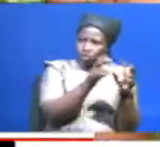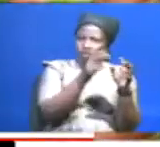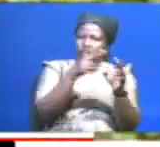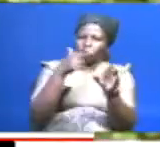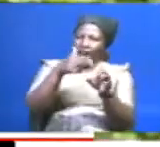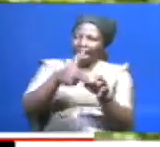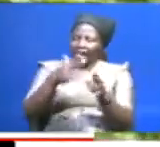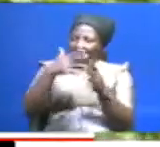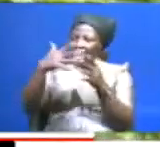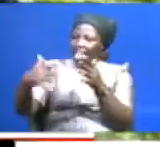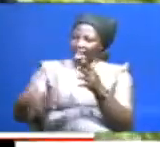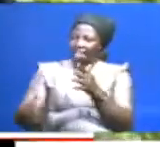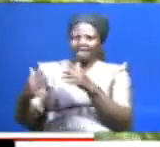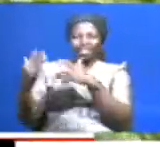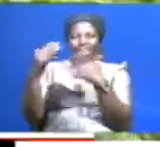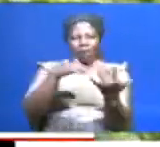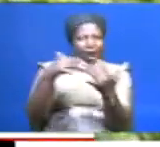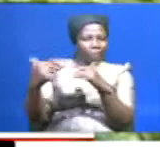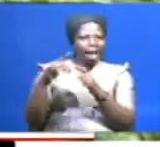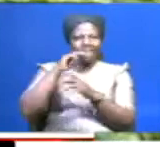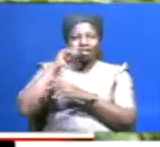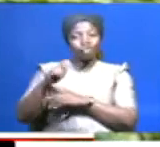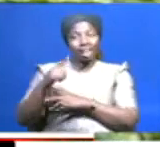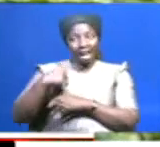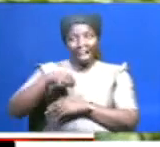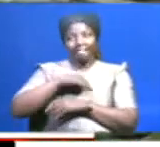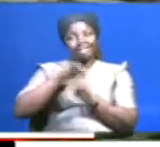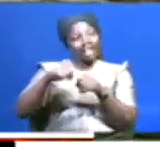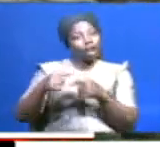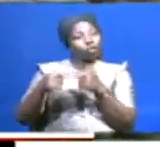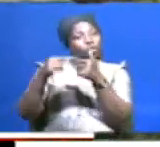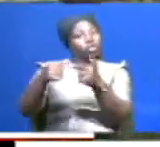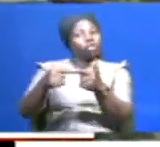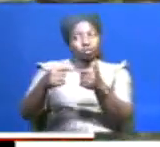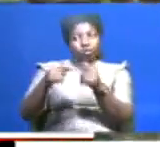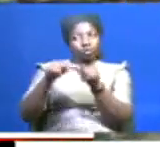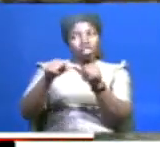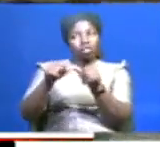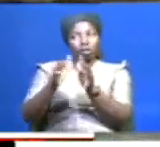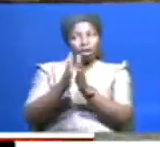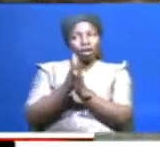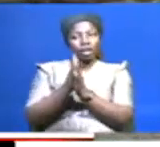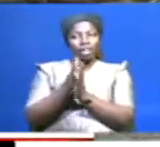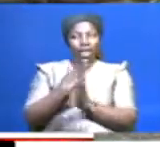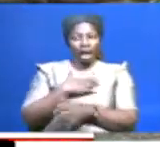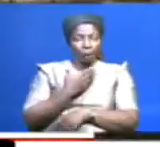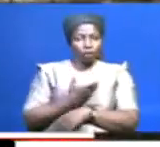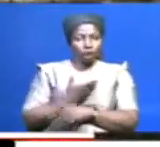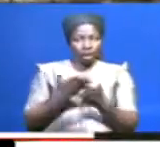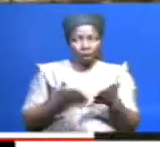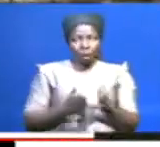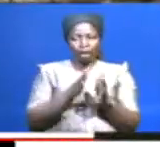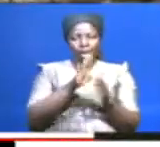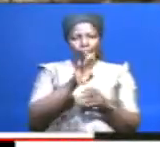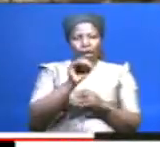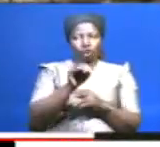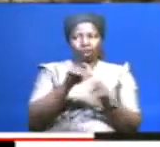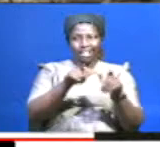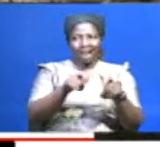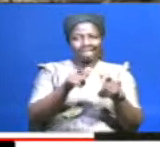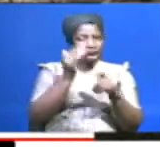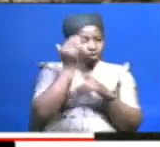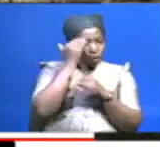the wars in Ukraine, we still can survive within our own means. Biogas has become popular around the world, with more than